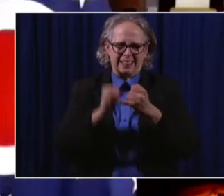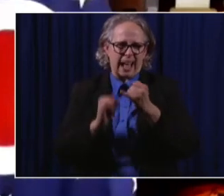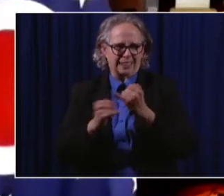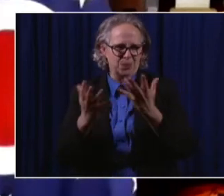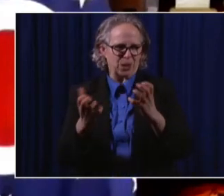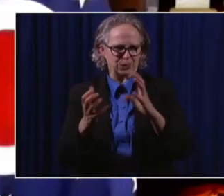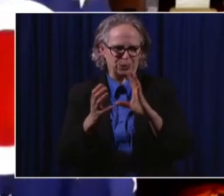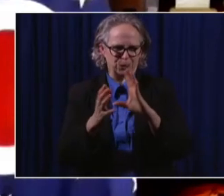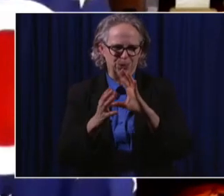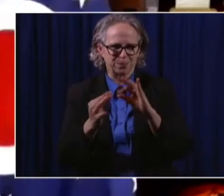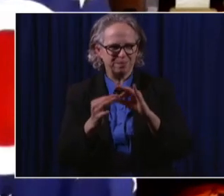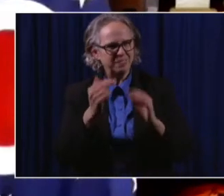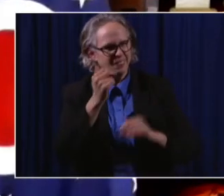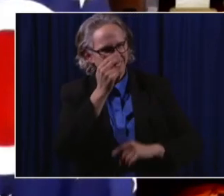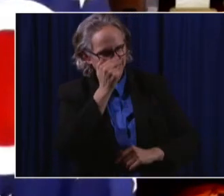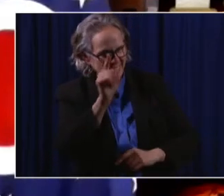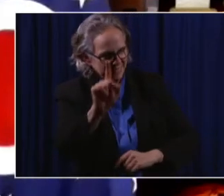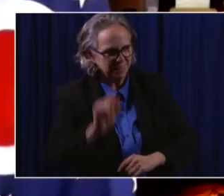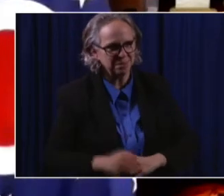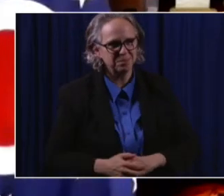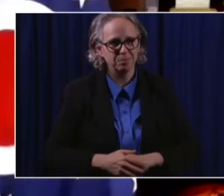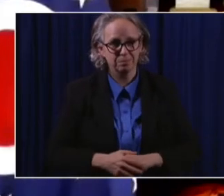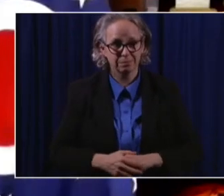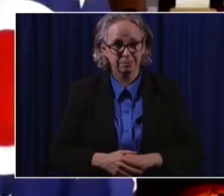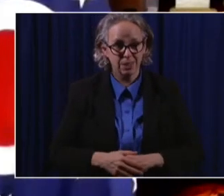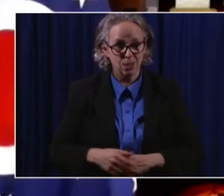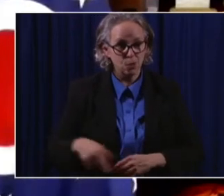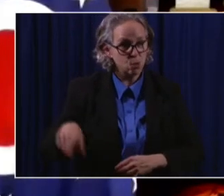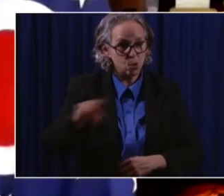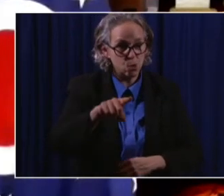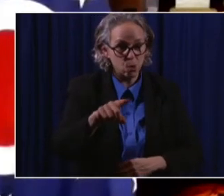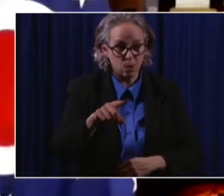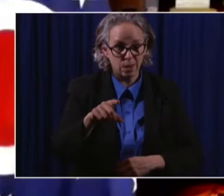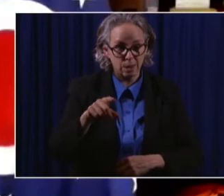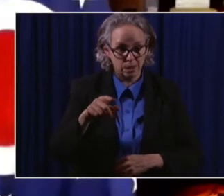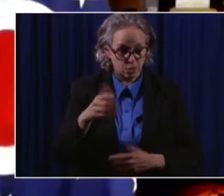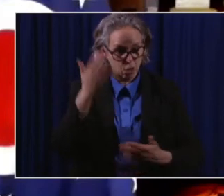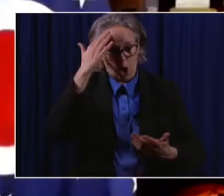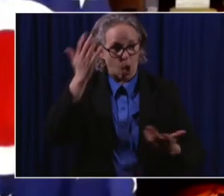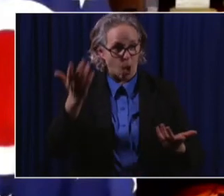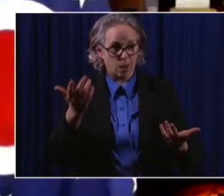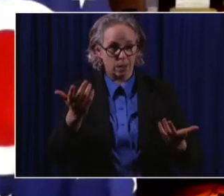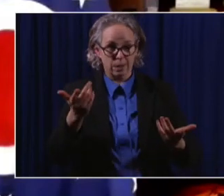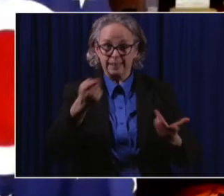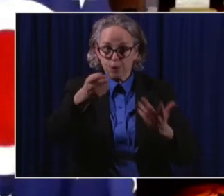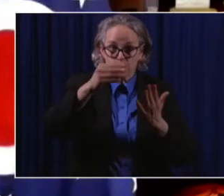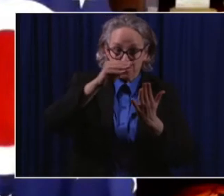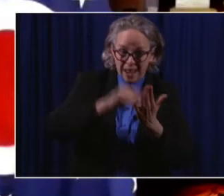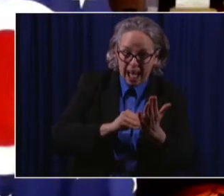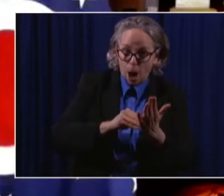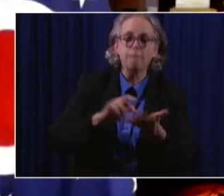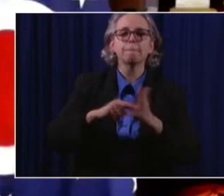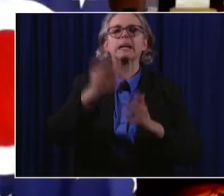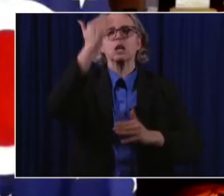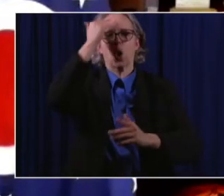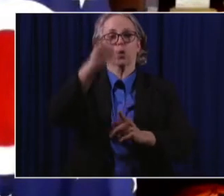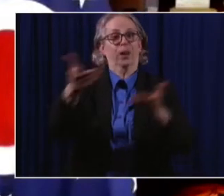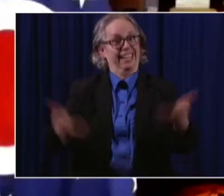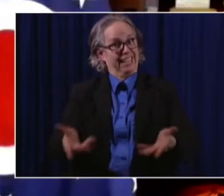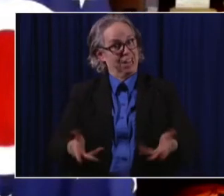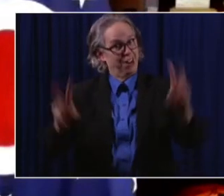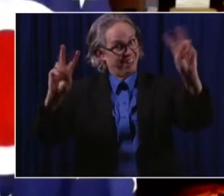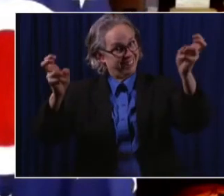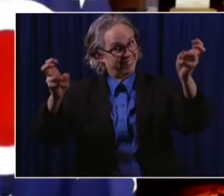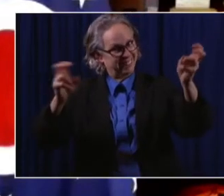statistically speaking, you don't exist unless you fill out the census. So I hope everybody will do that